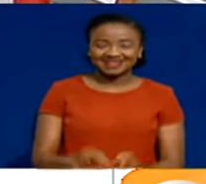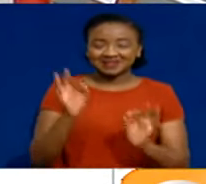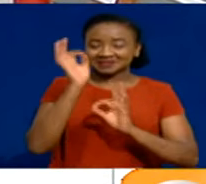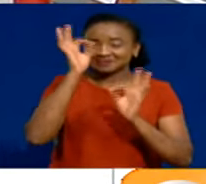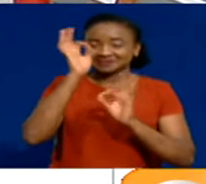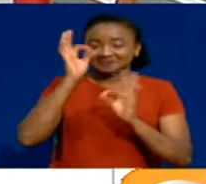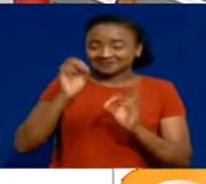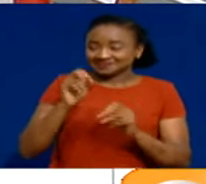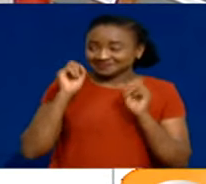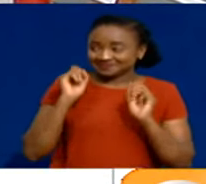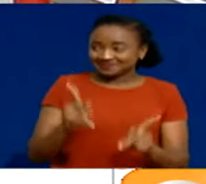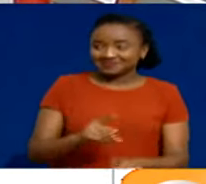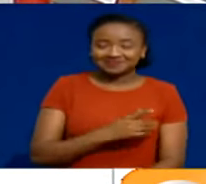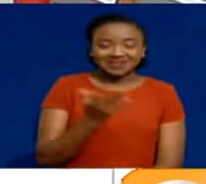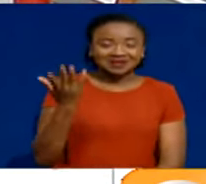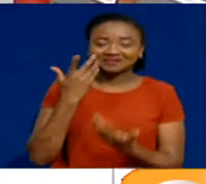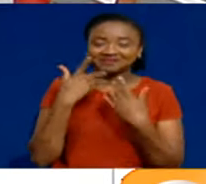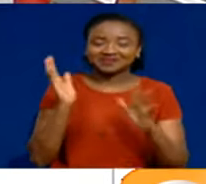I guess that's it.